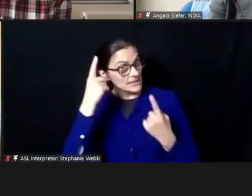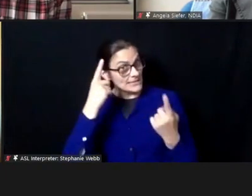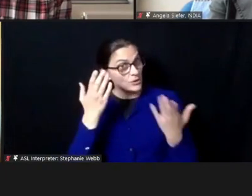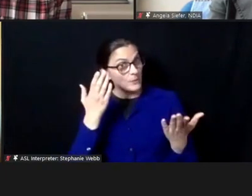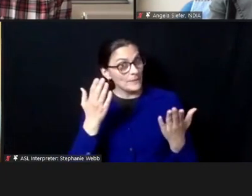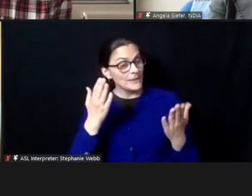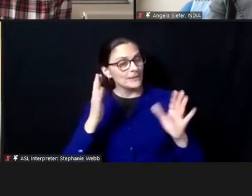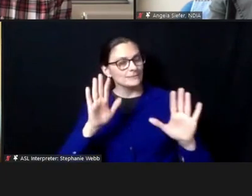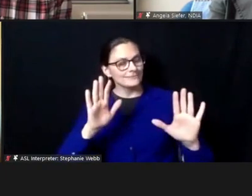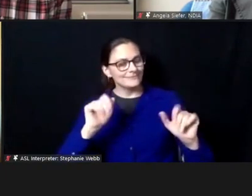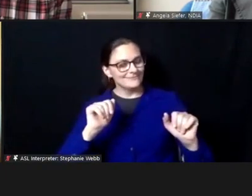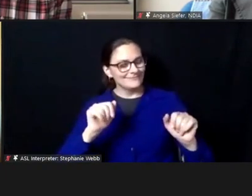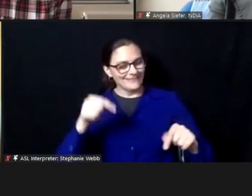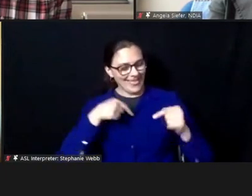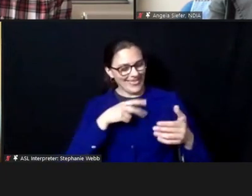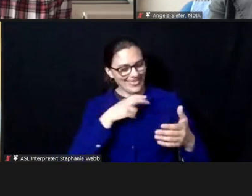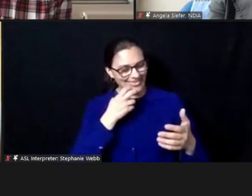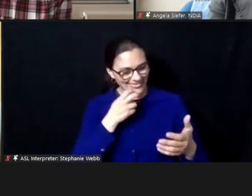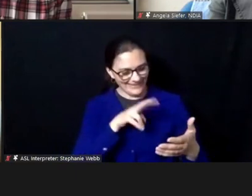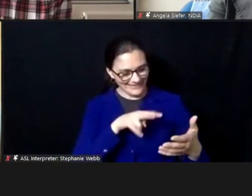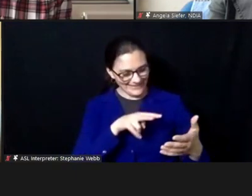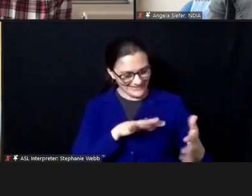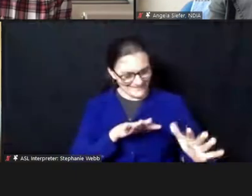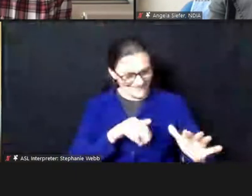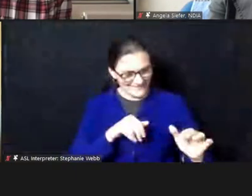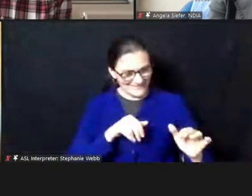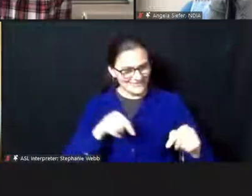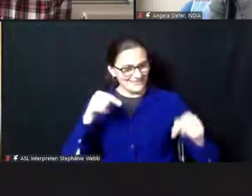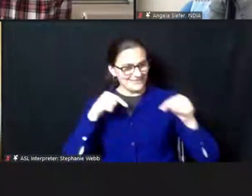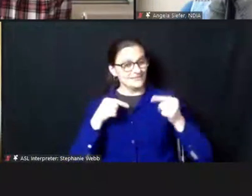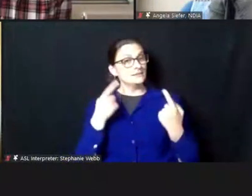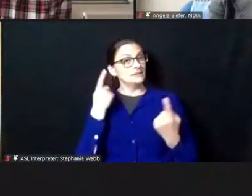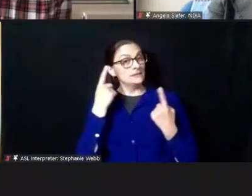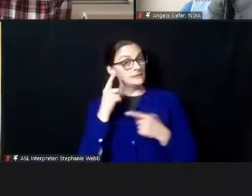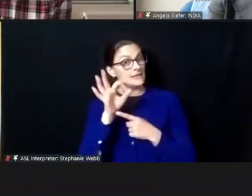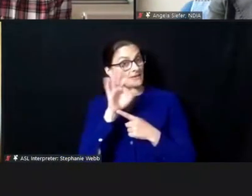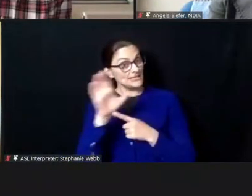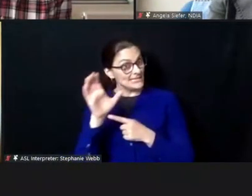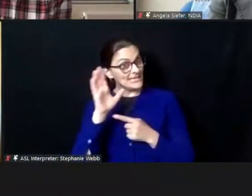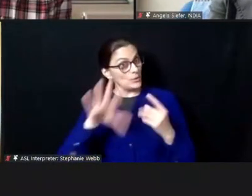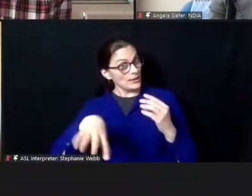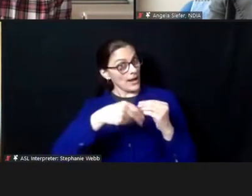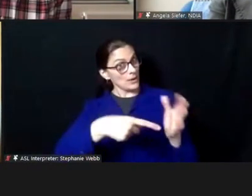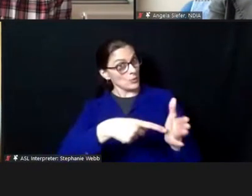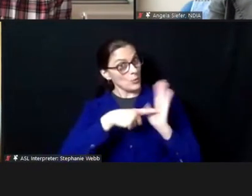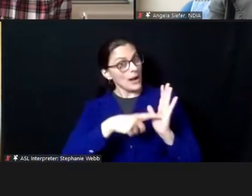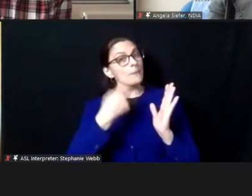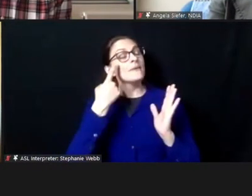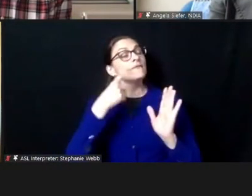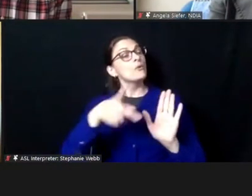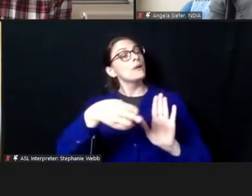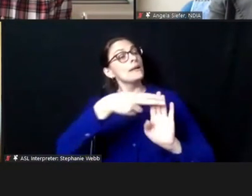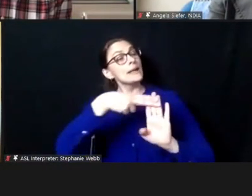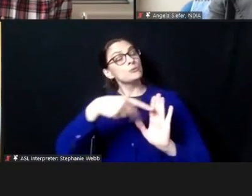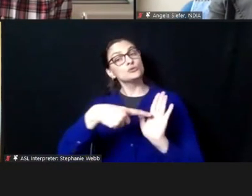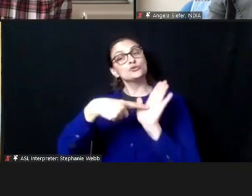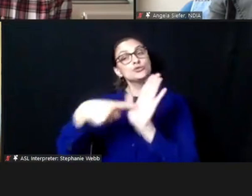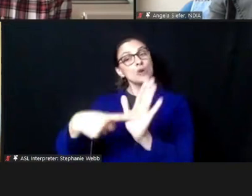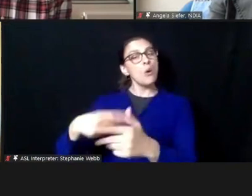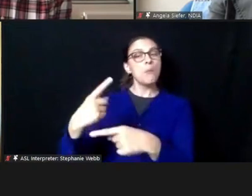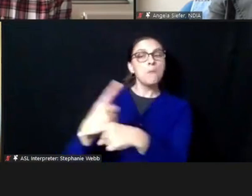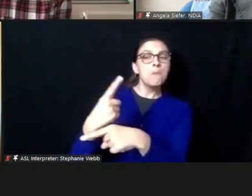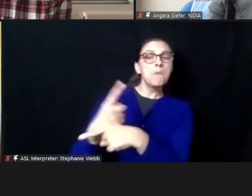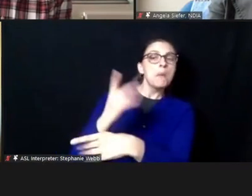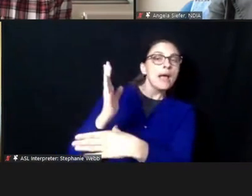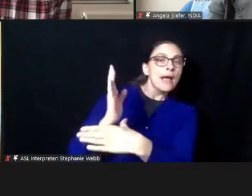should require showing average speeds as part of the label, as opposed to the best effort speeds